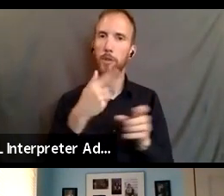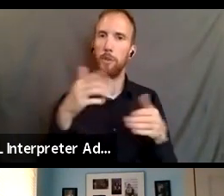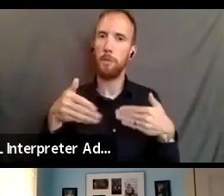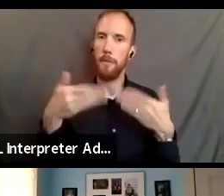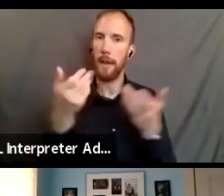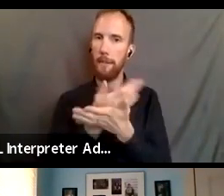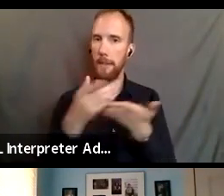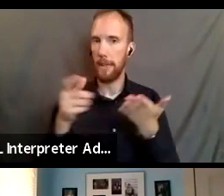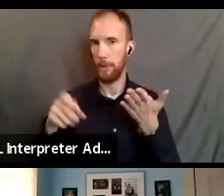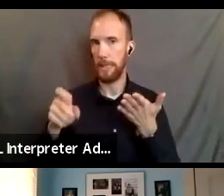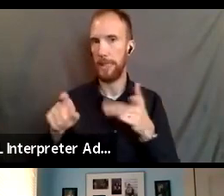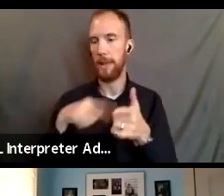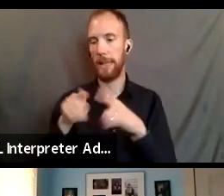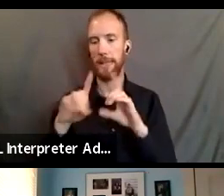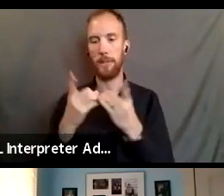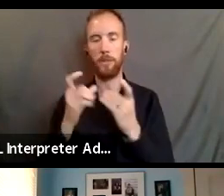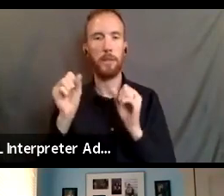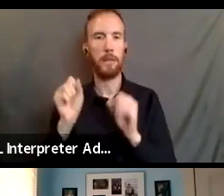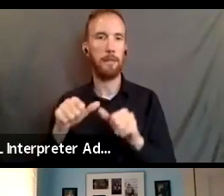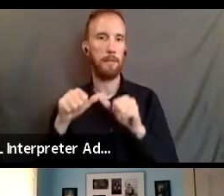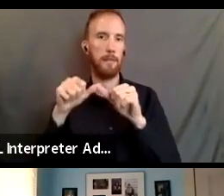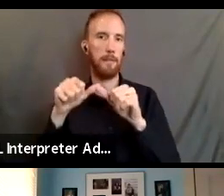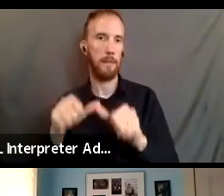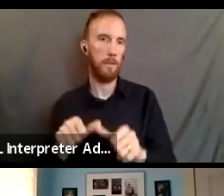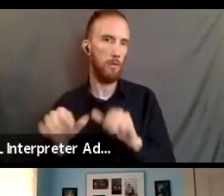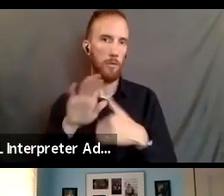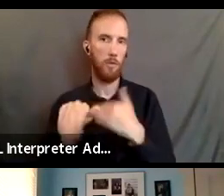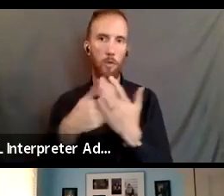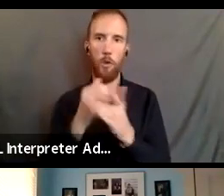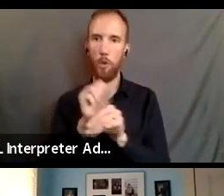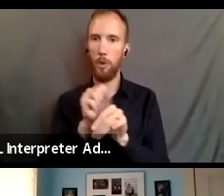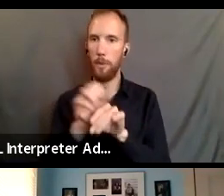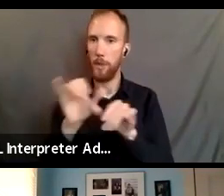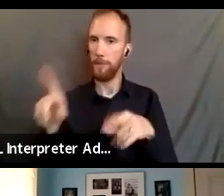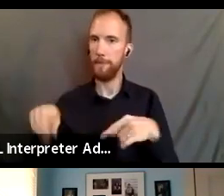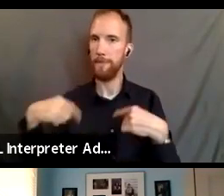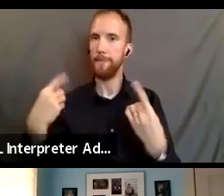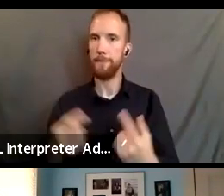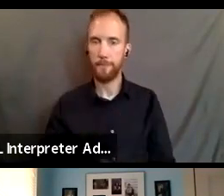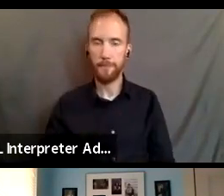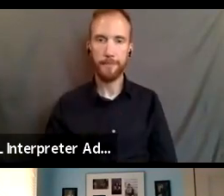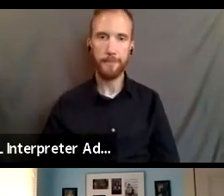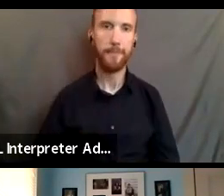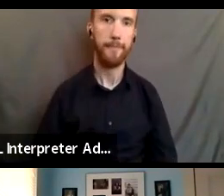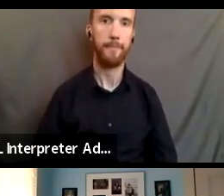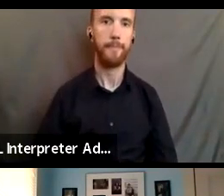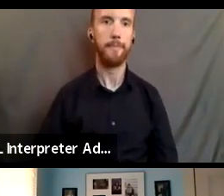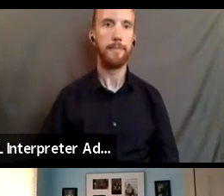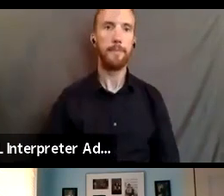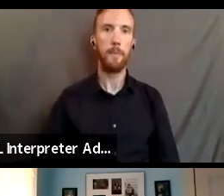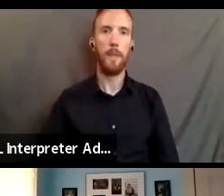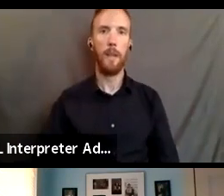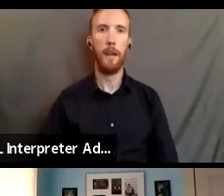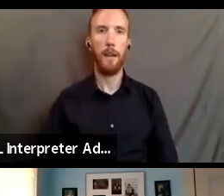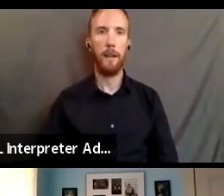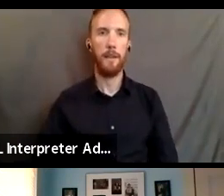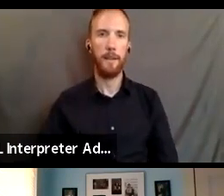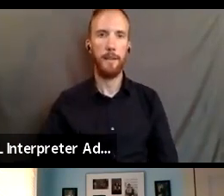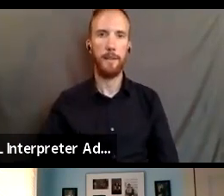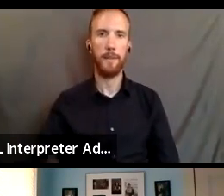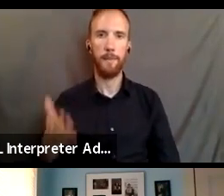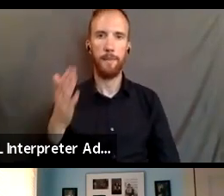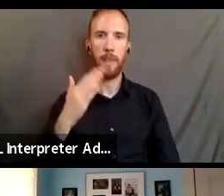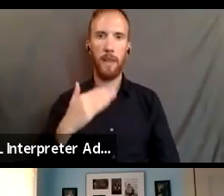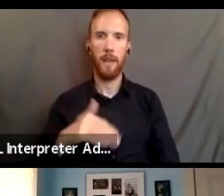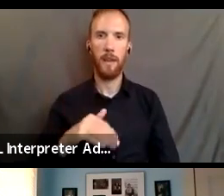that the district can continue to do the work that they're doing vice president rebel thank you elizabeth made it